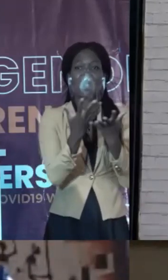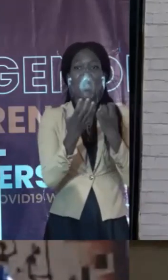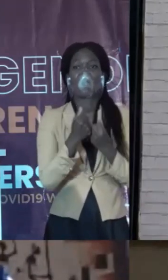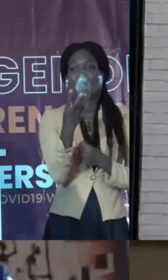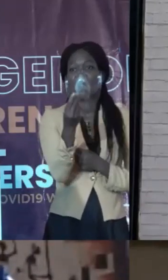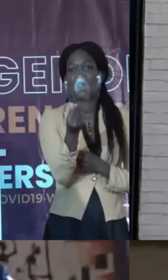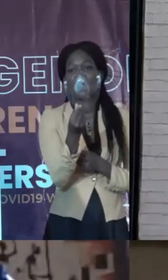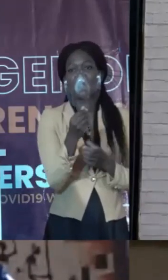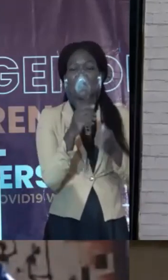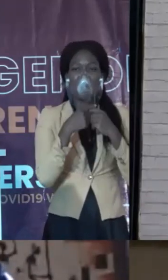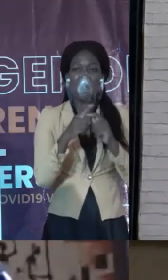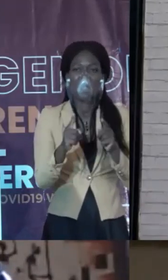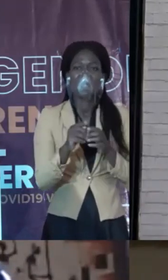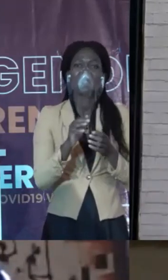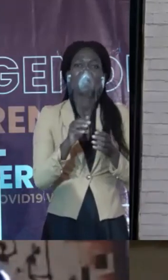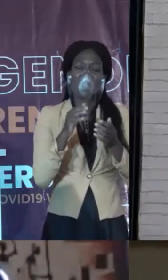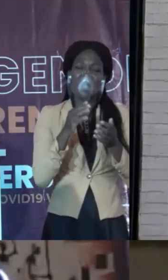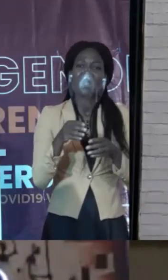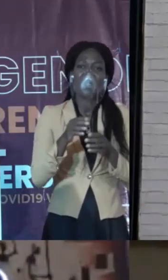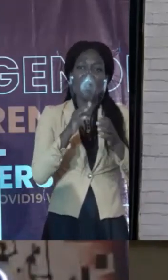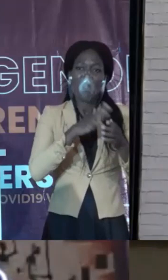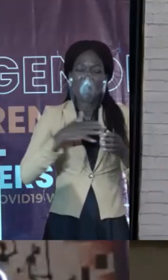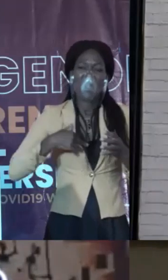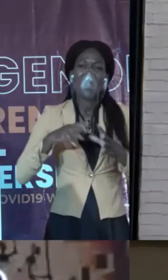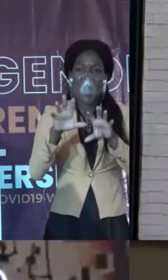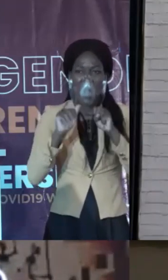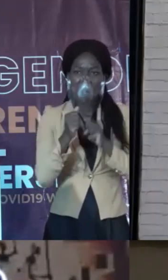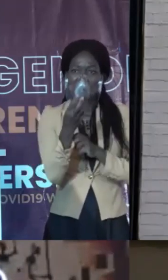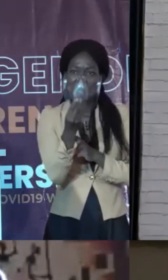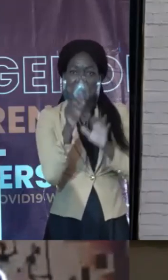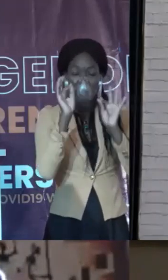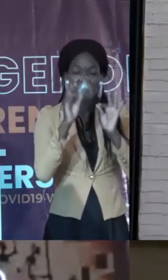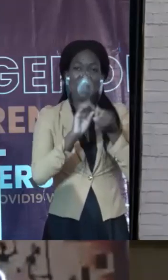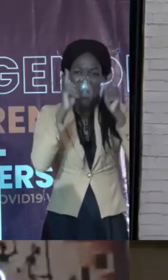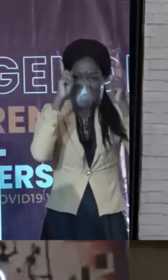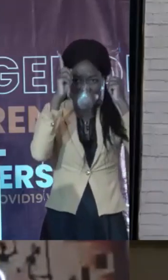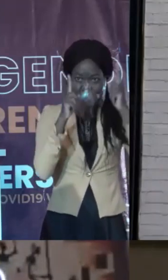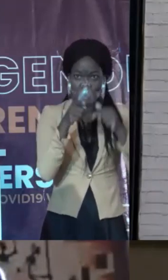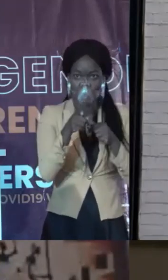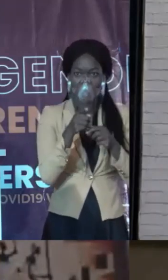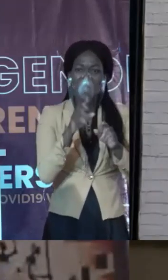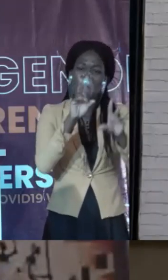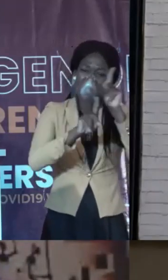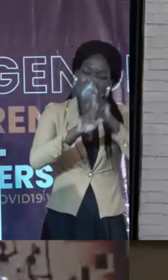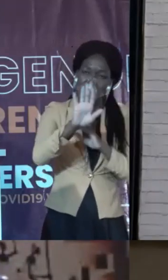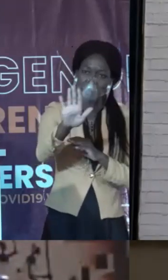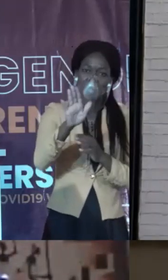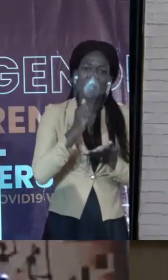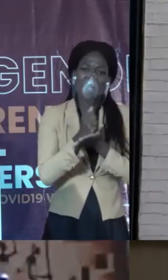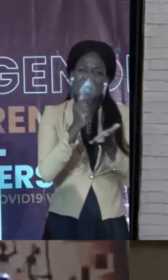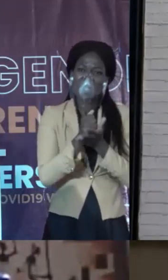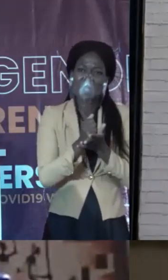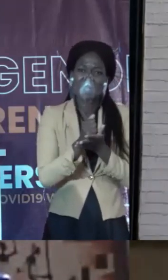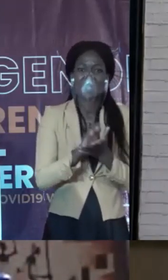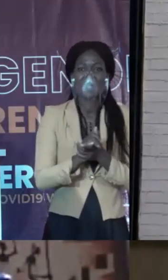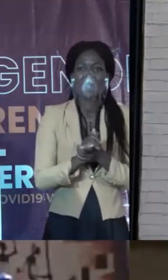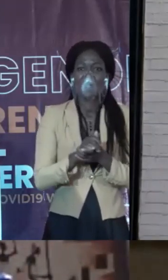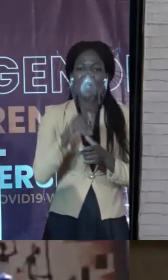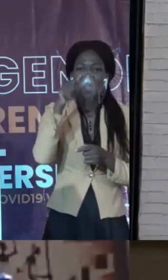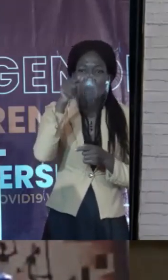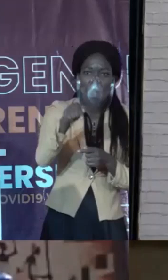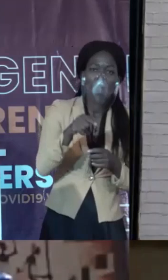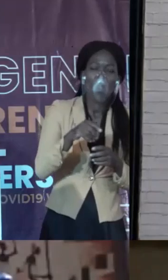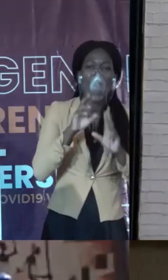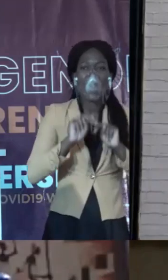being decision makers, even their participation away from just having the cash, seeing them in the